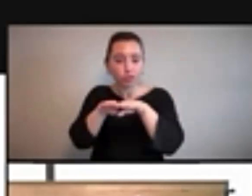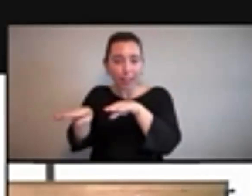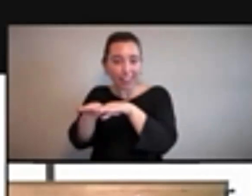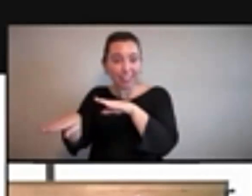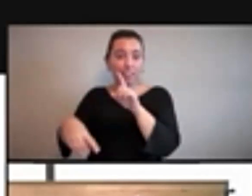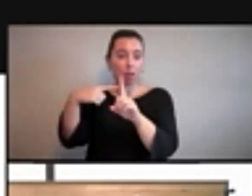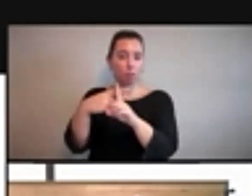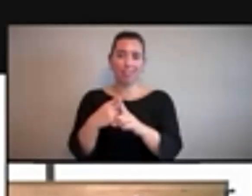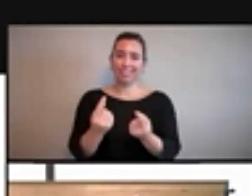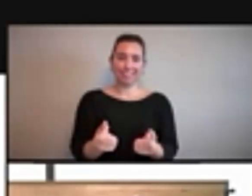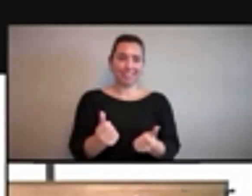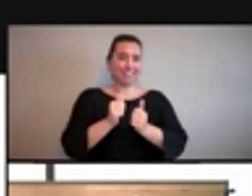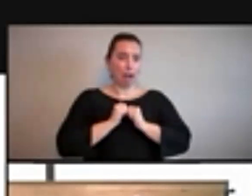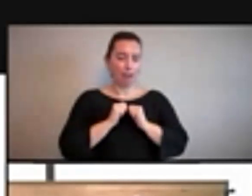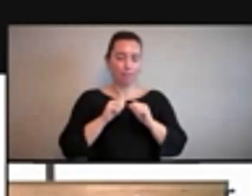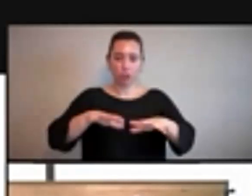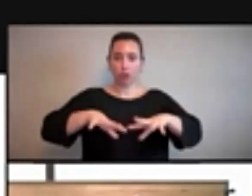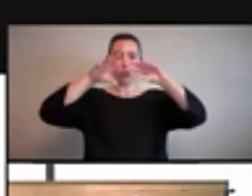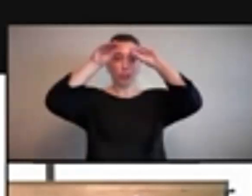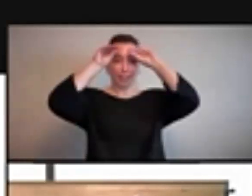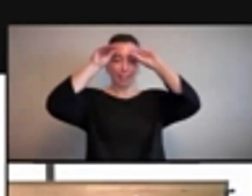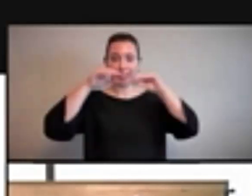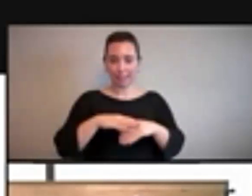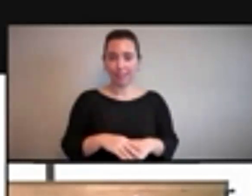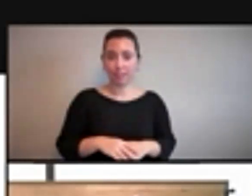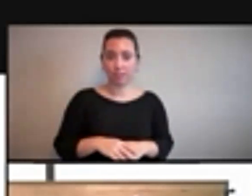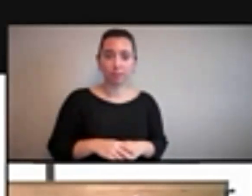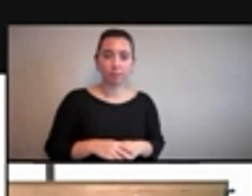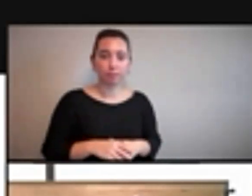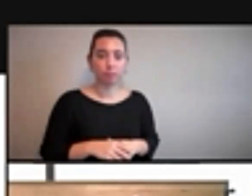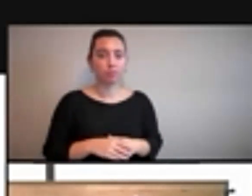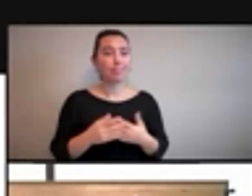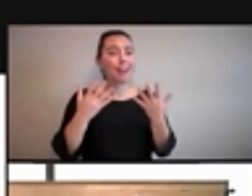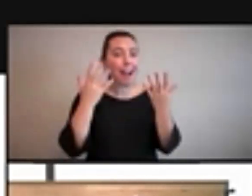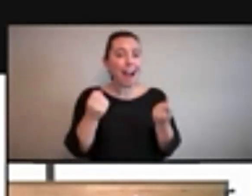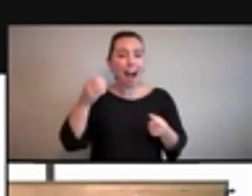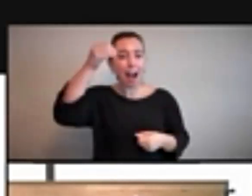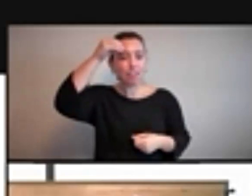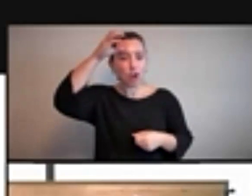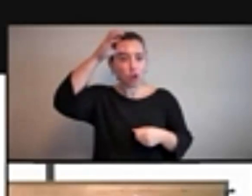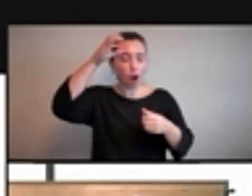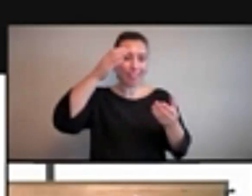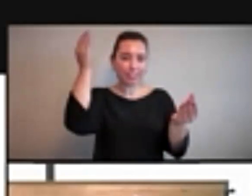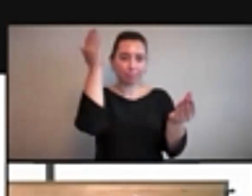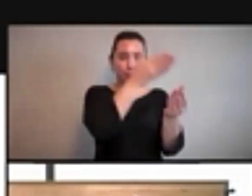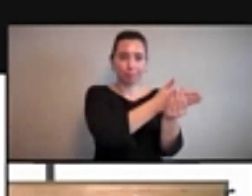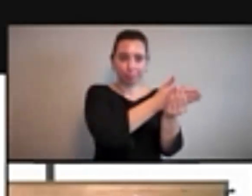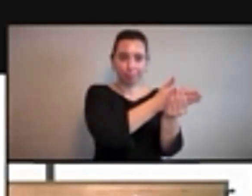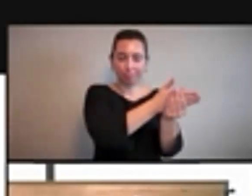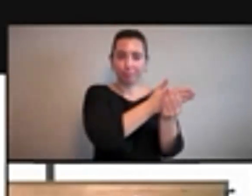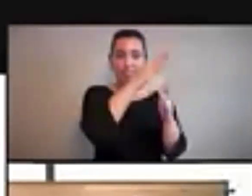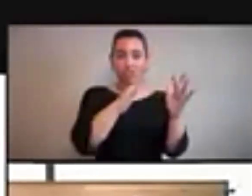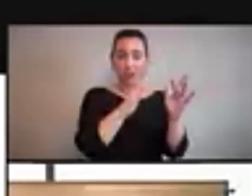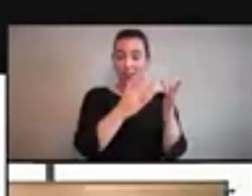learning at the university, meaning we created a knowledge base in the intranet of the university where people could self-organize in